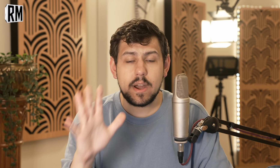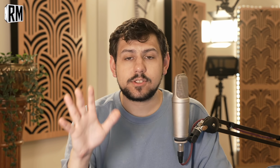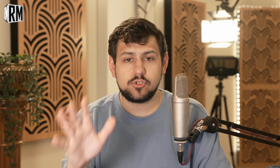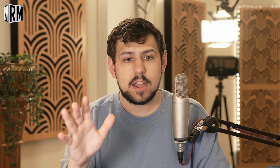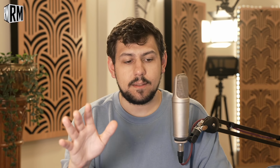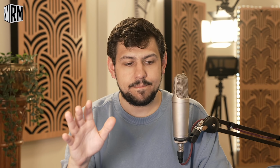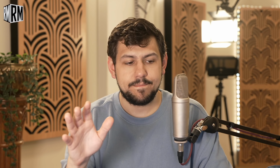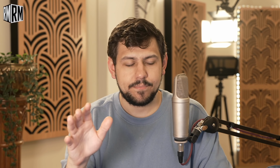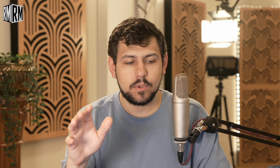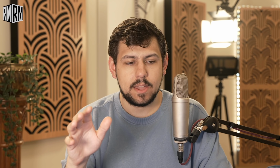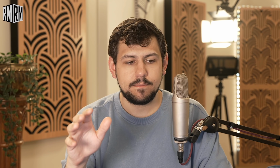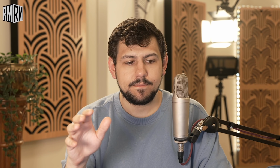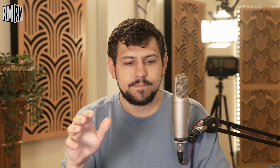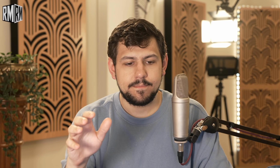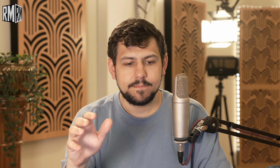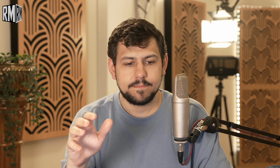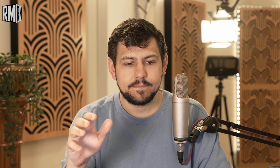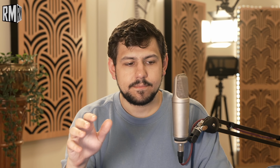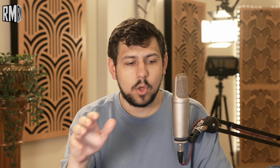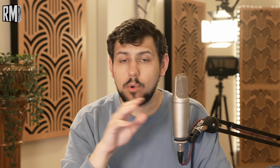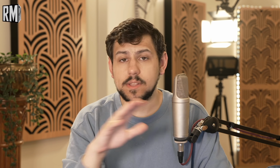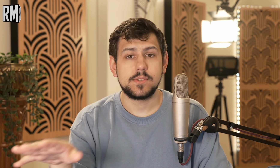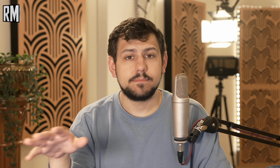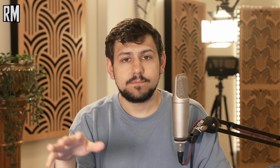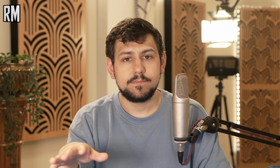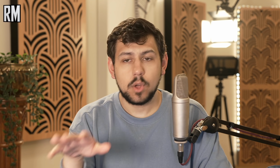will leave you out to dry, okay?